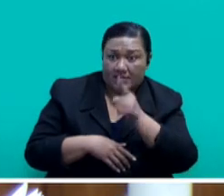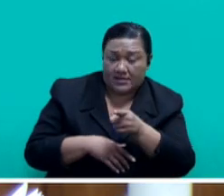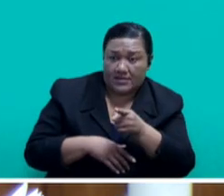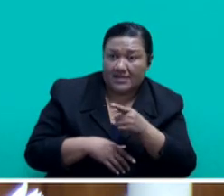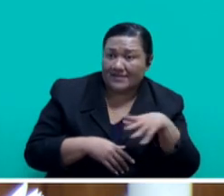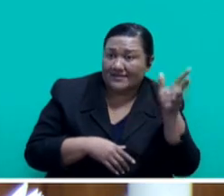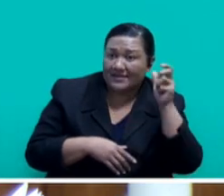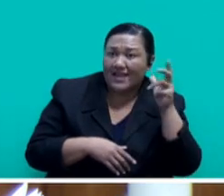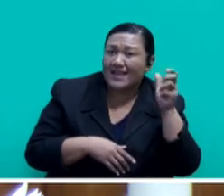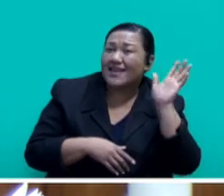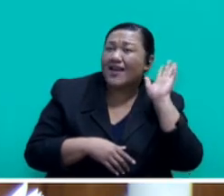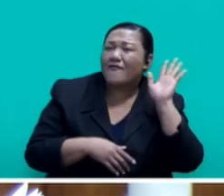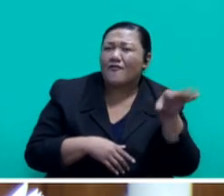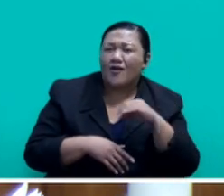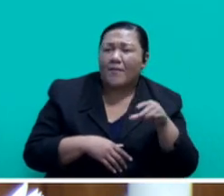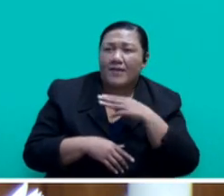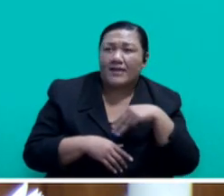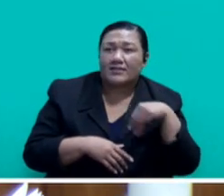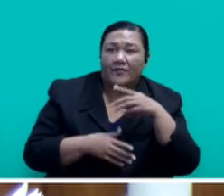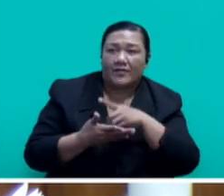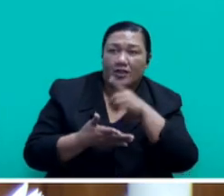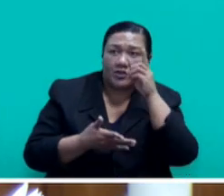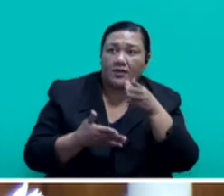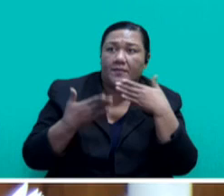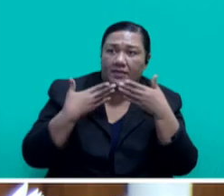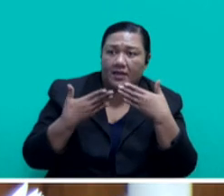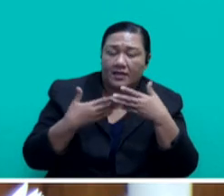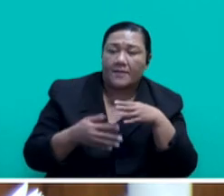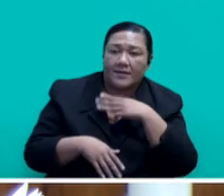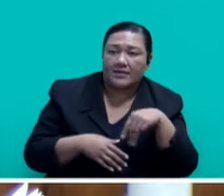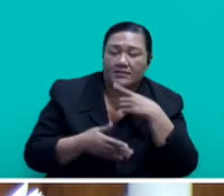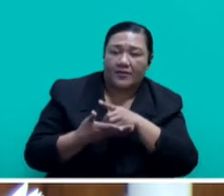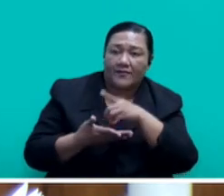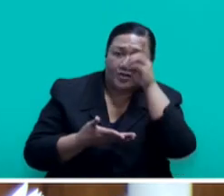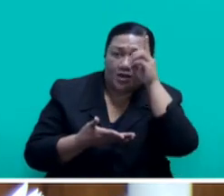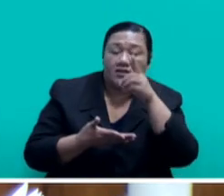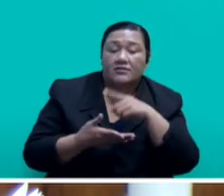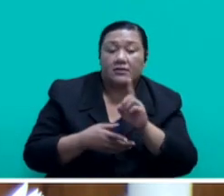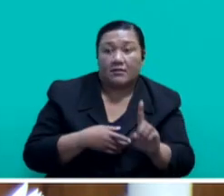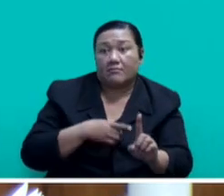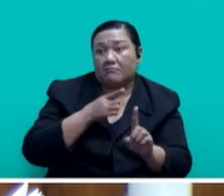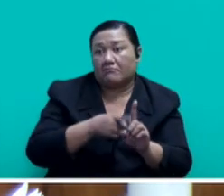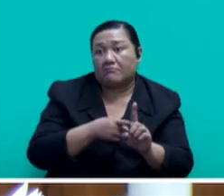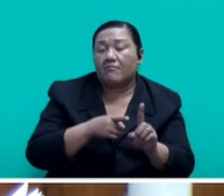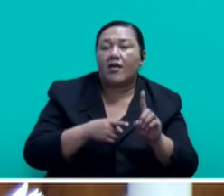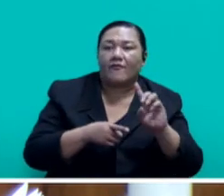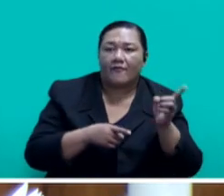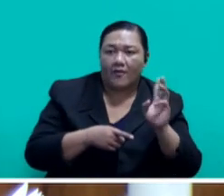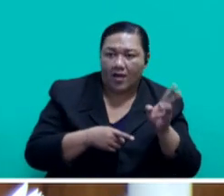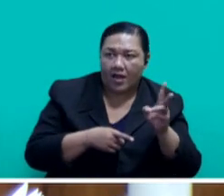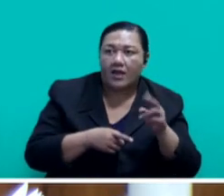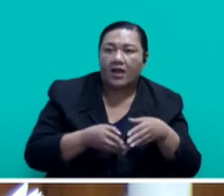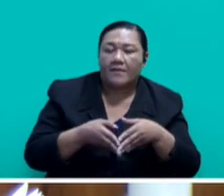and I'm very, very thankful to the Honourable Minister for Education for reinstating